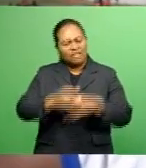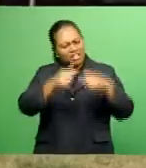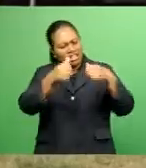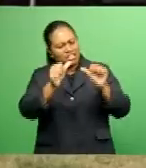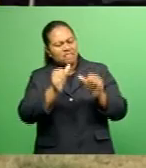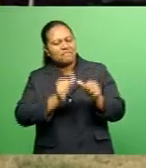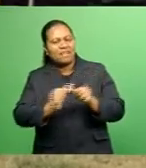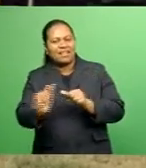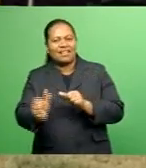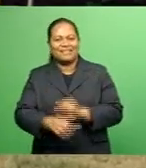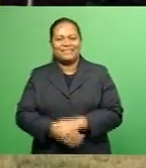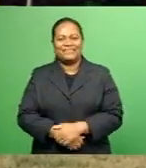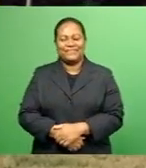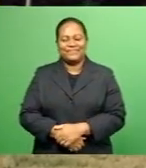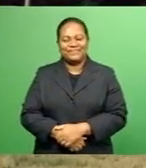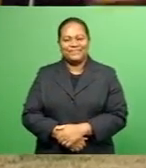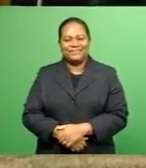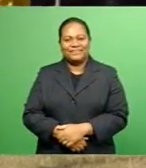there.